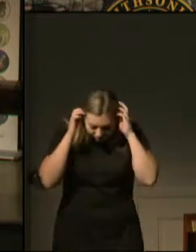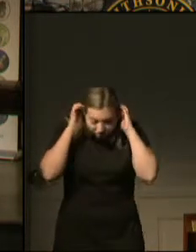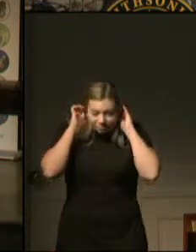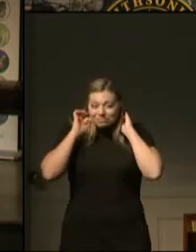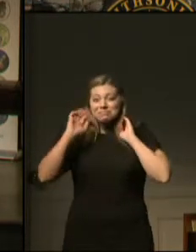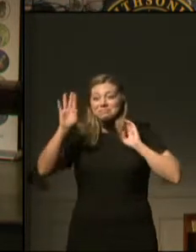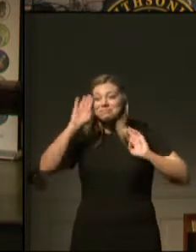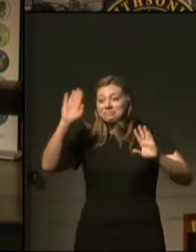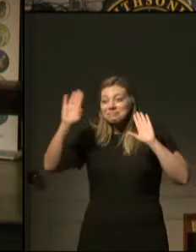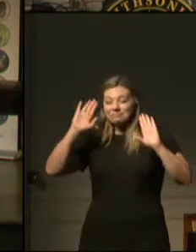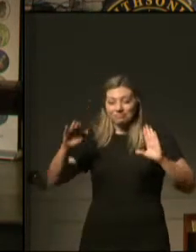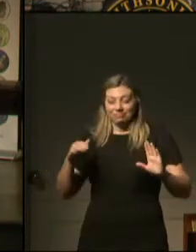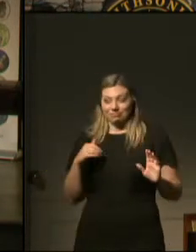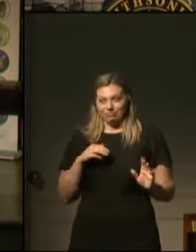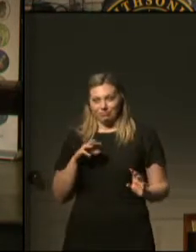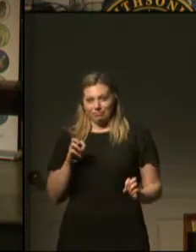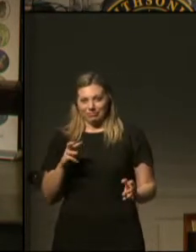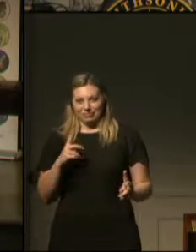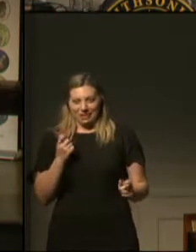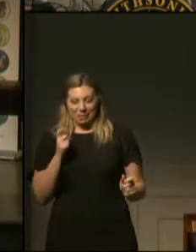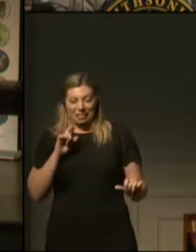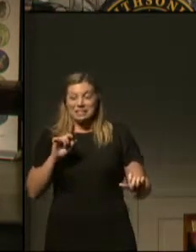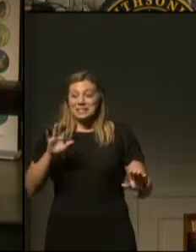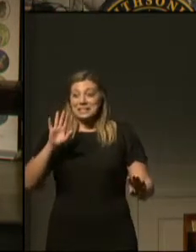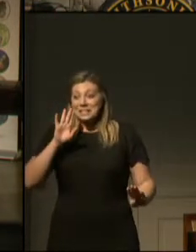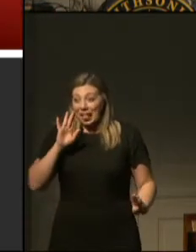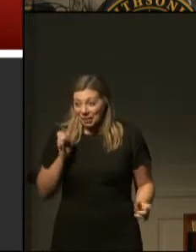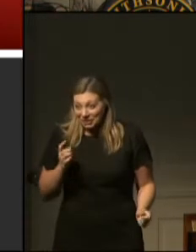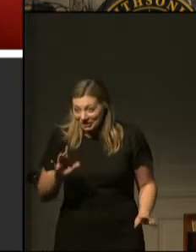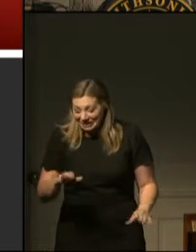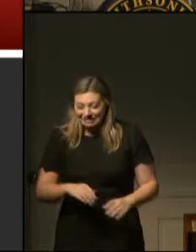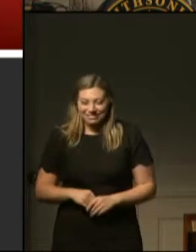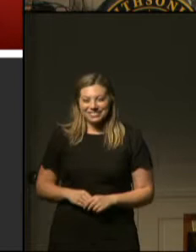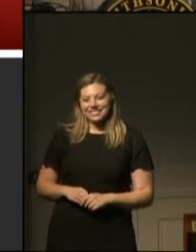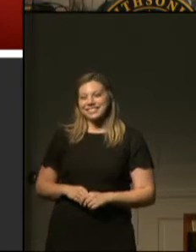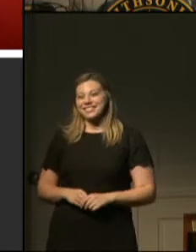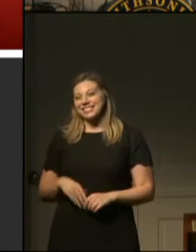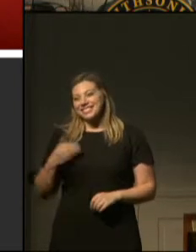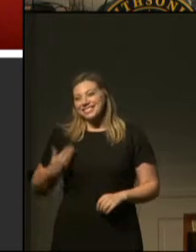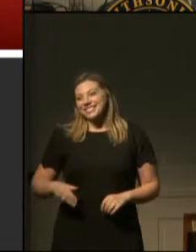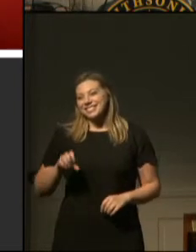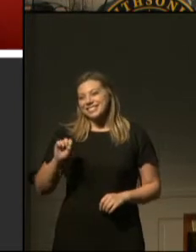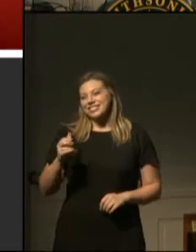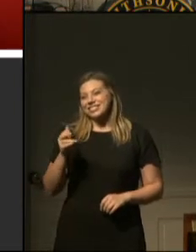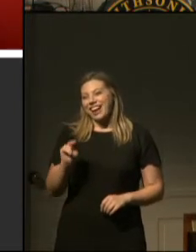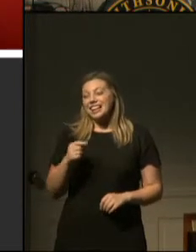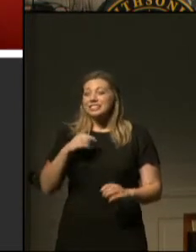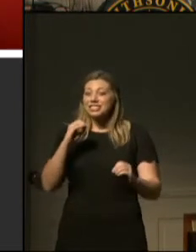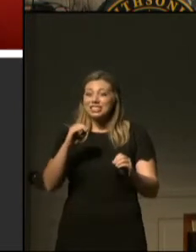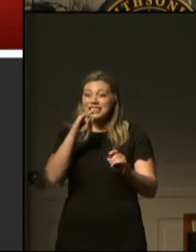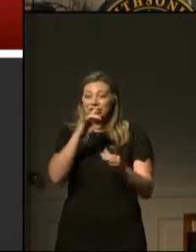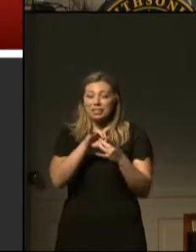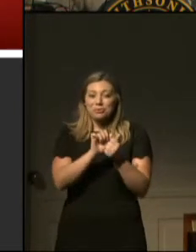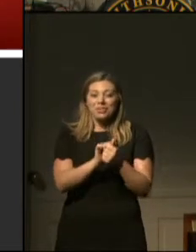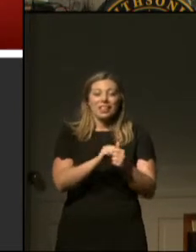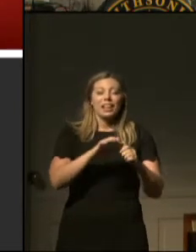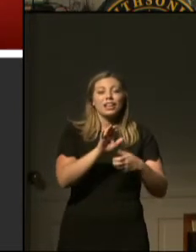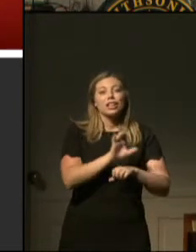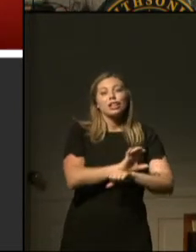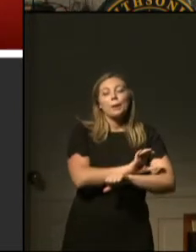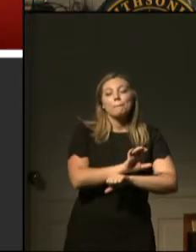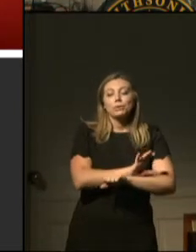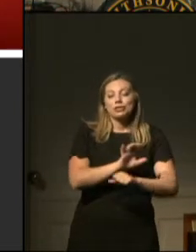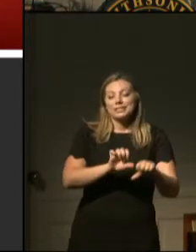So hi, everybody. Hi, everybody. My name is Sean. I teach kids about computer science, video game